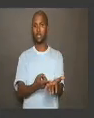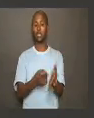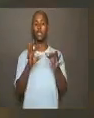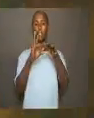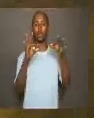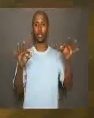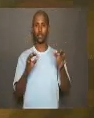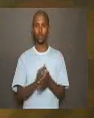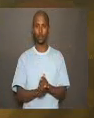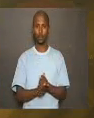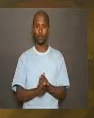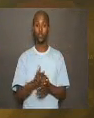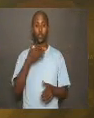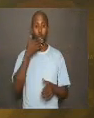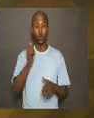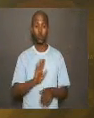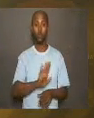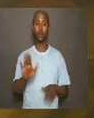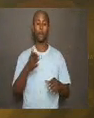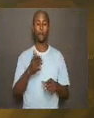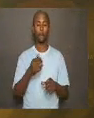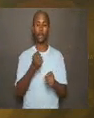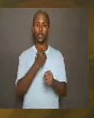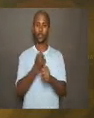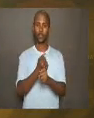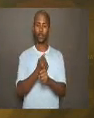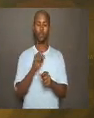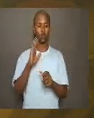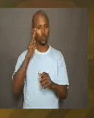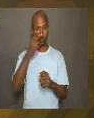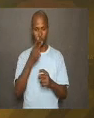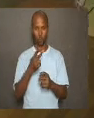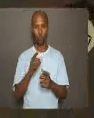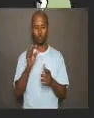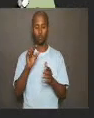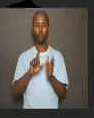statements. Do your best, and I will see you in a few minutes.